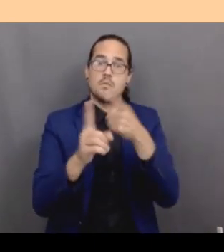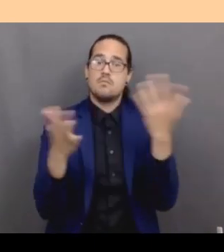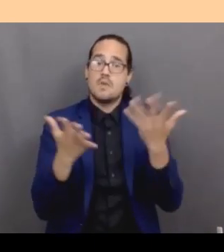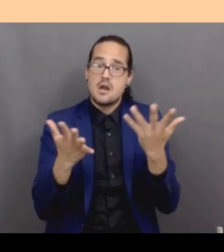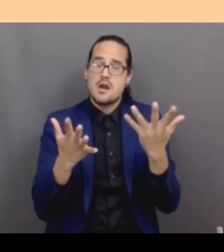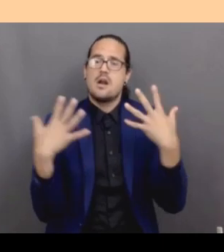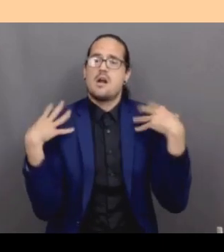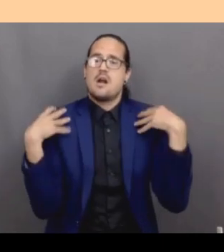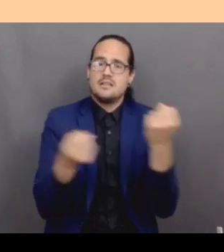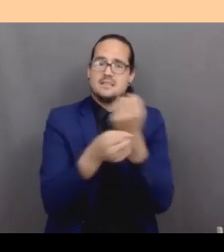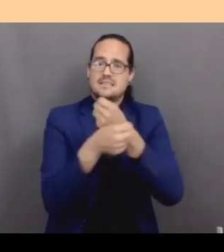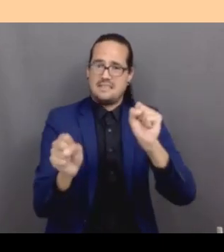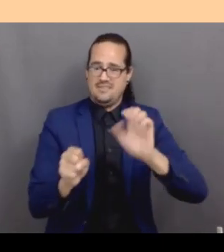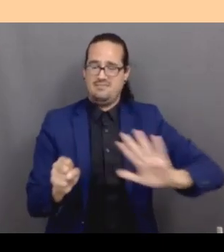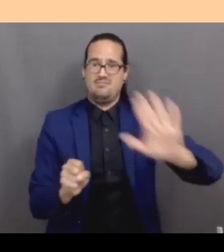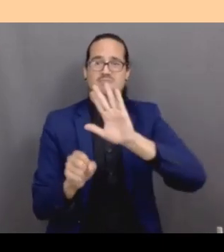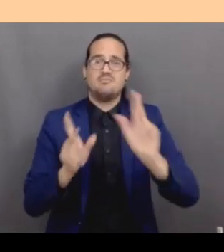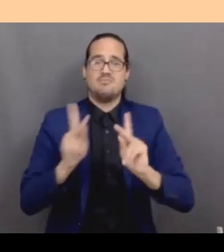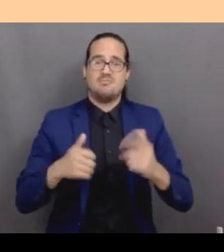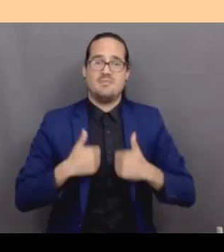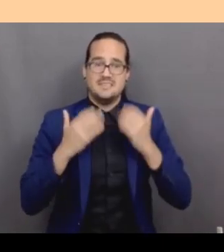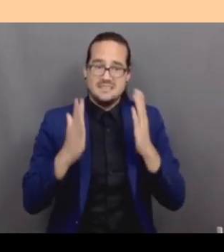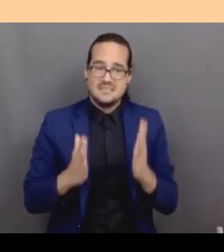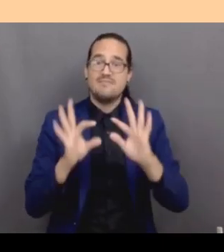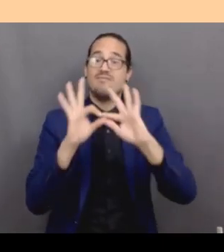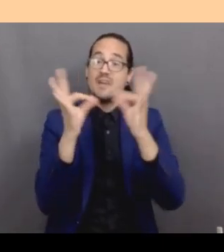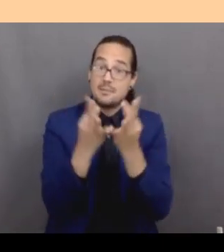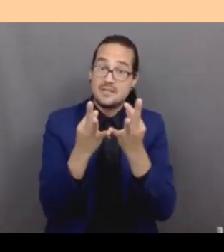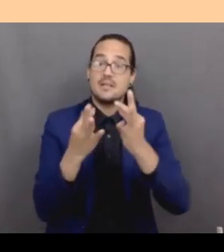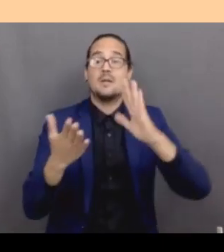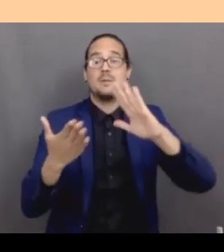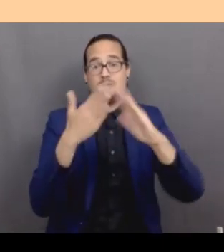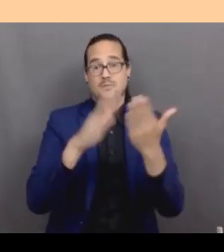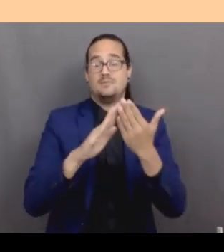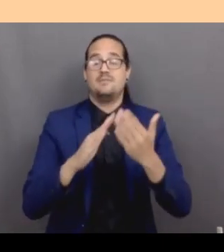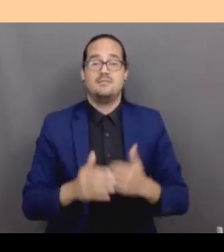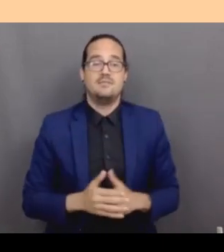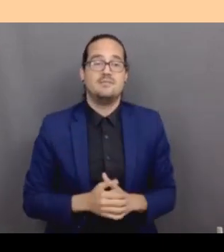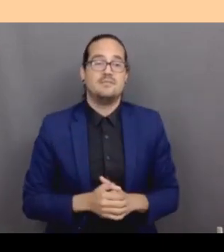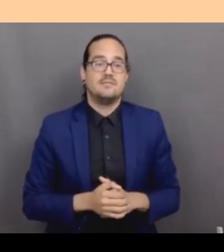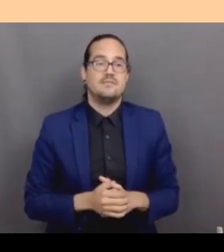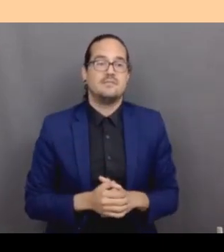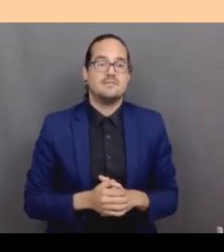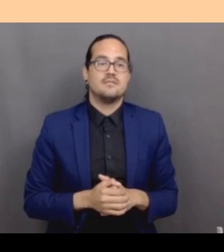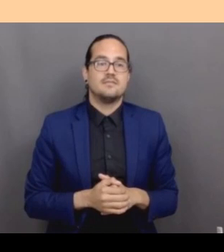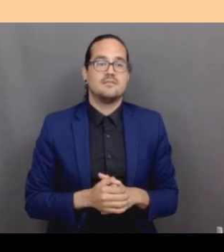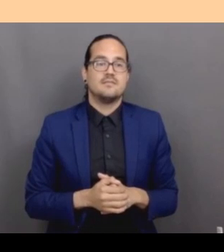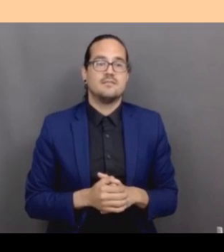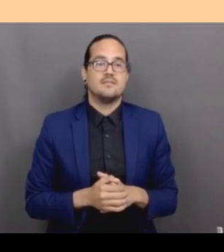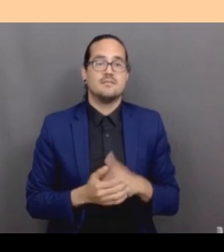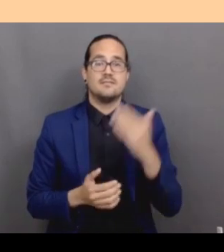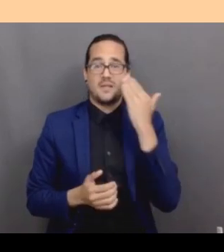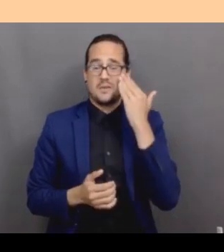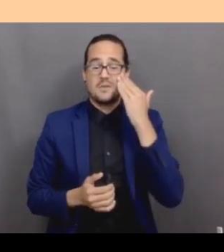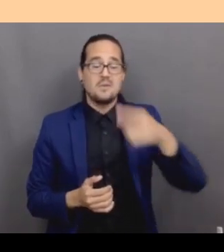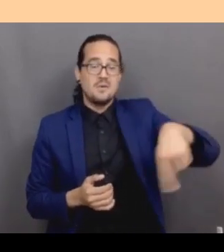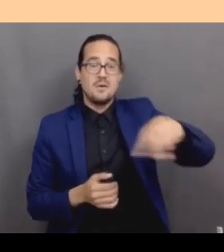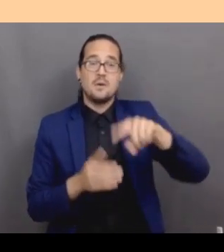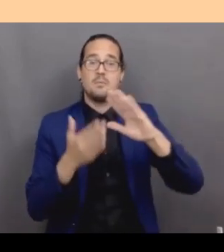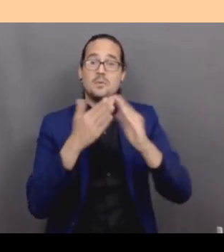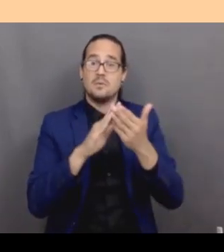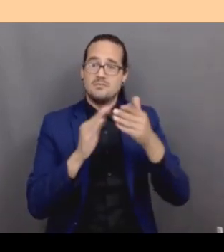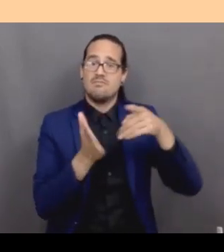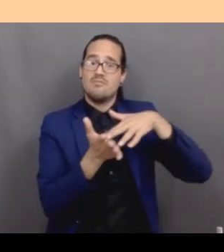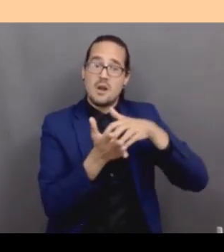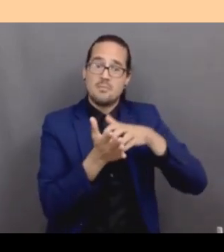and communities. We know underserved communities are somewhat hesitant to have testing, but we want to reassure everyone that testing is